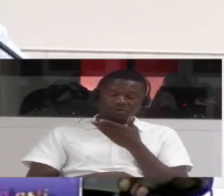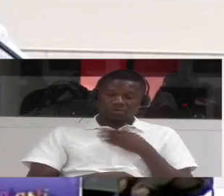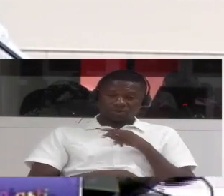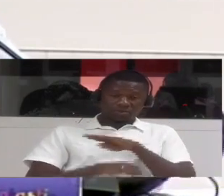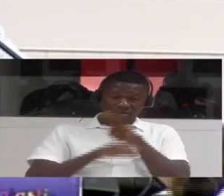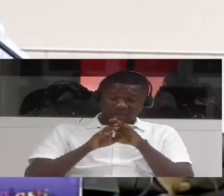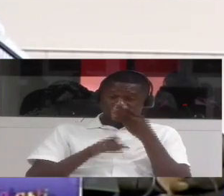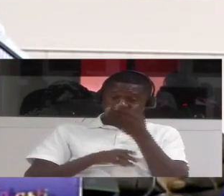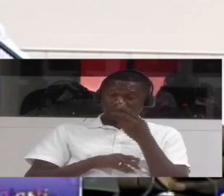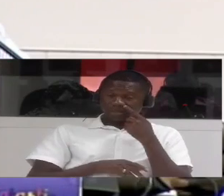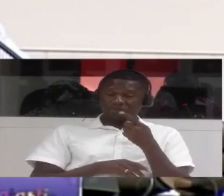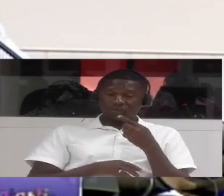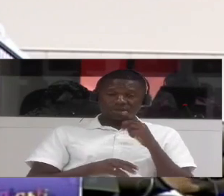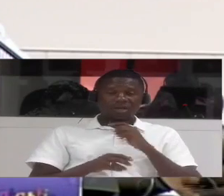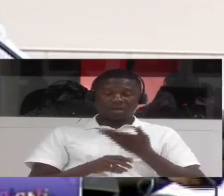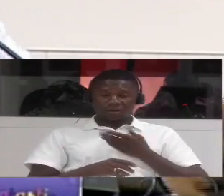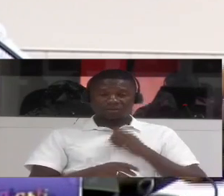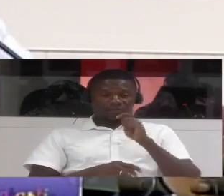to the beach, and then we had interviews